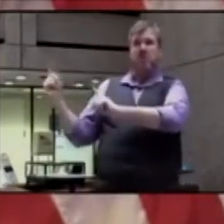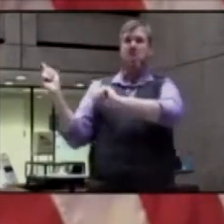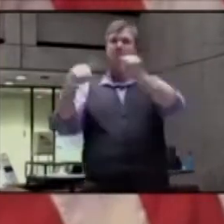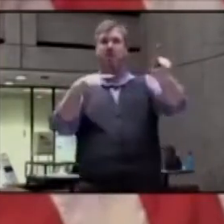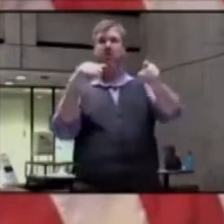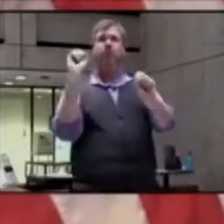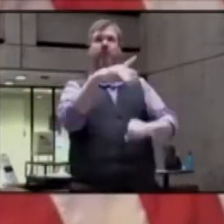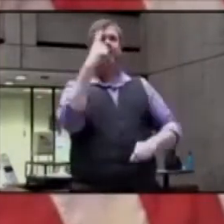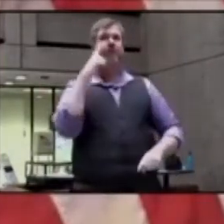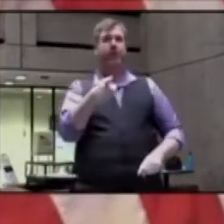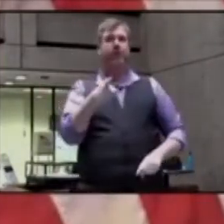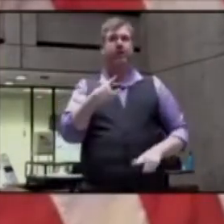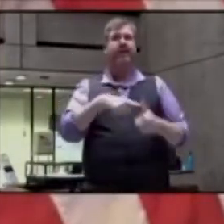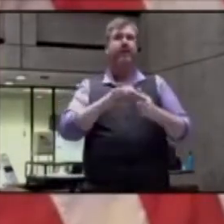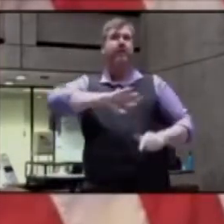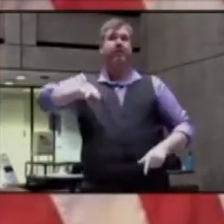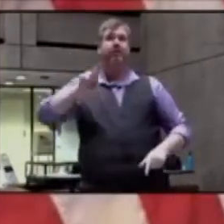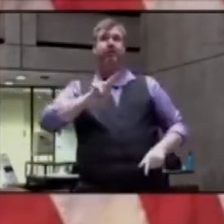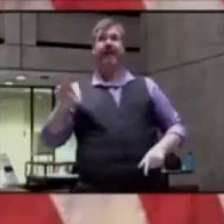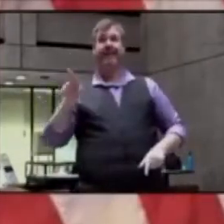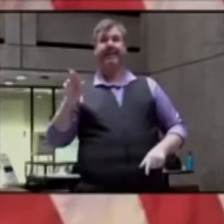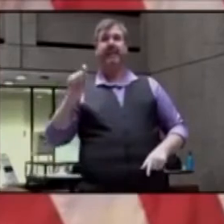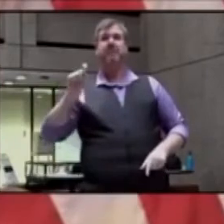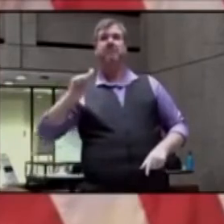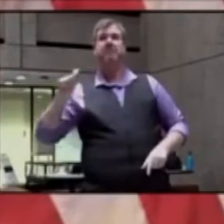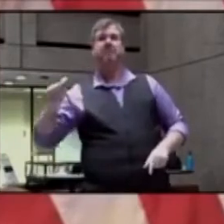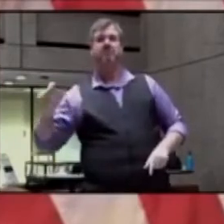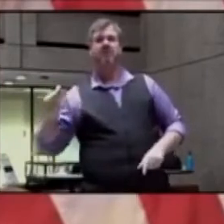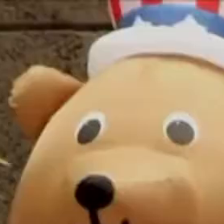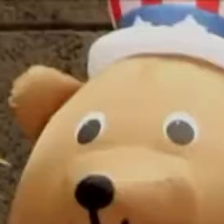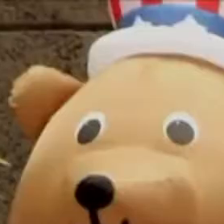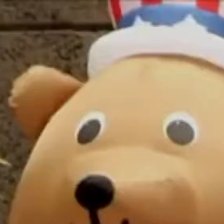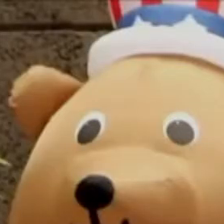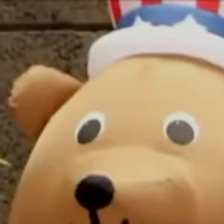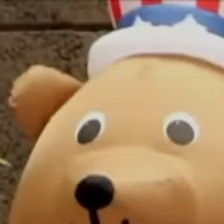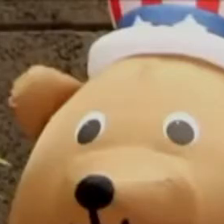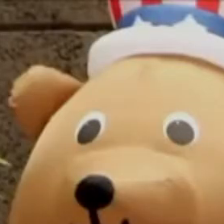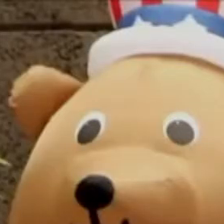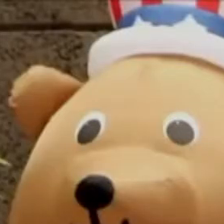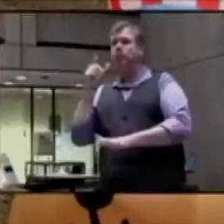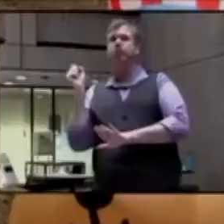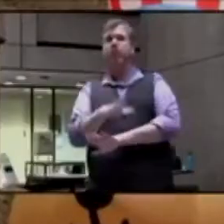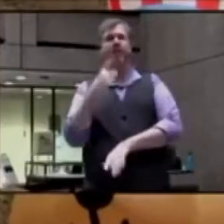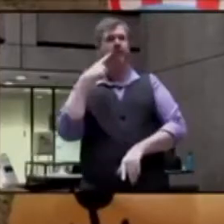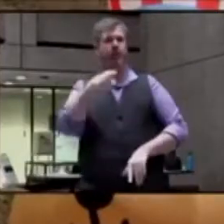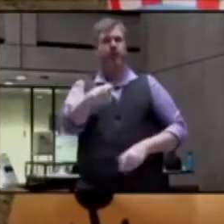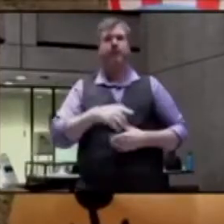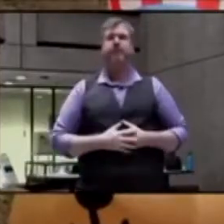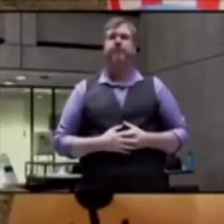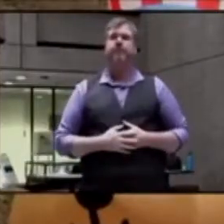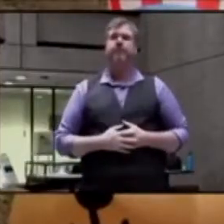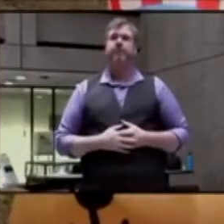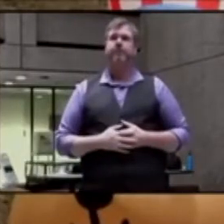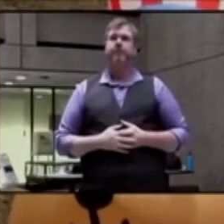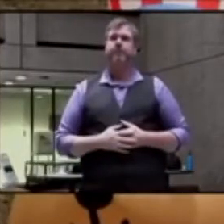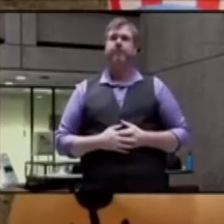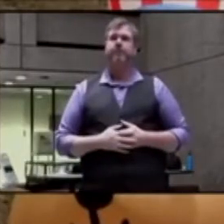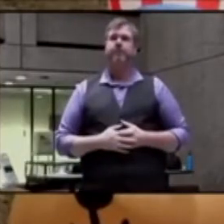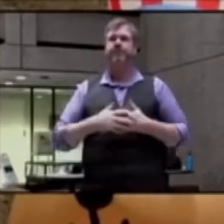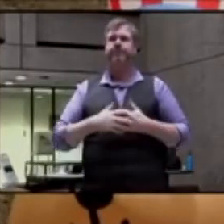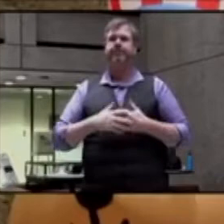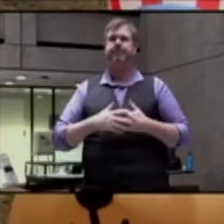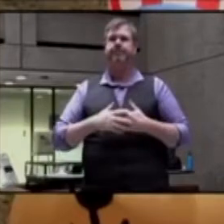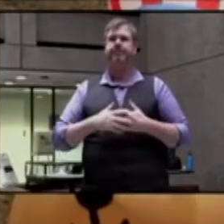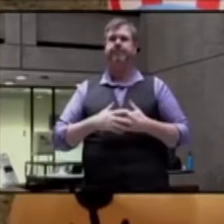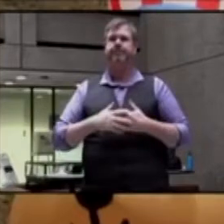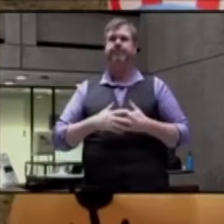mail in your packet. So with the signatures, what if you get the ballot back and someone forgot to sign, or maybe their signature has